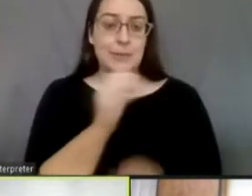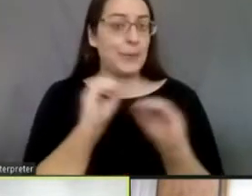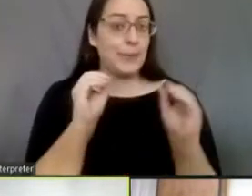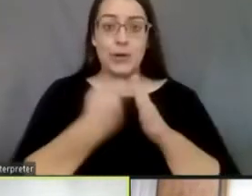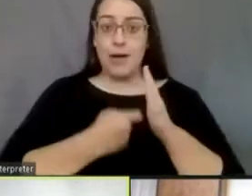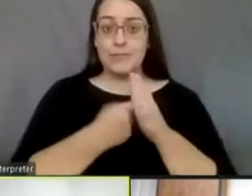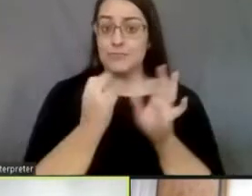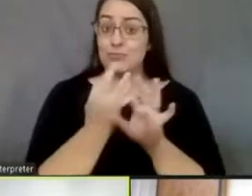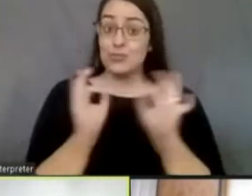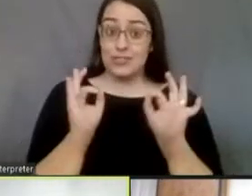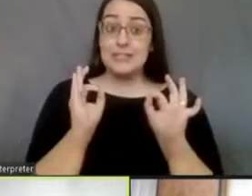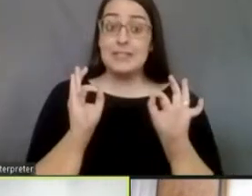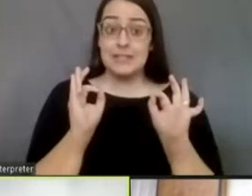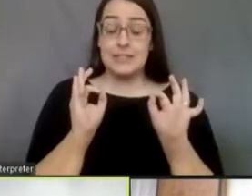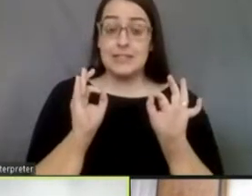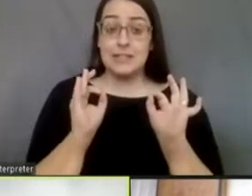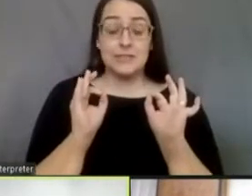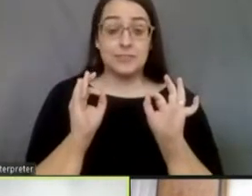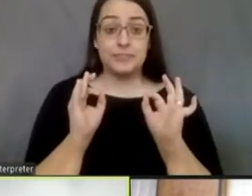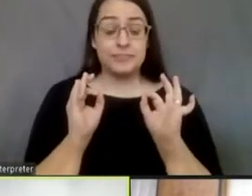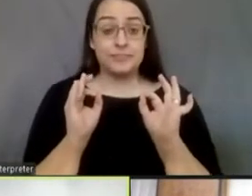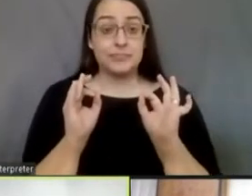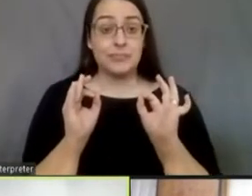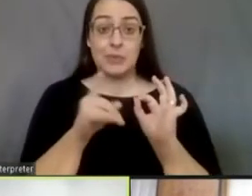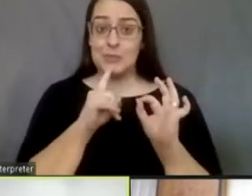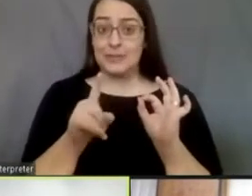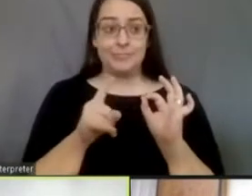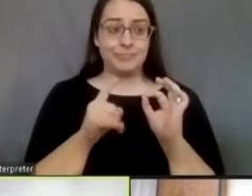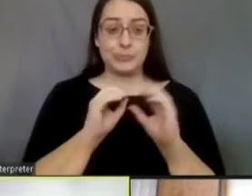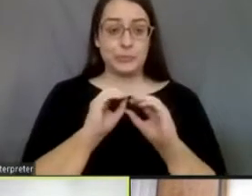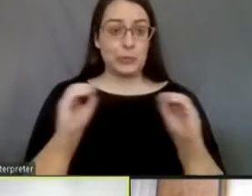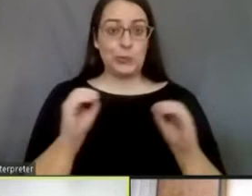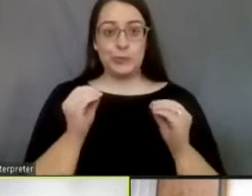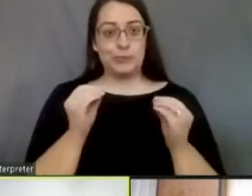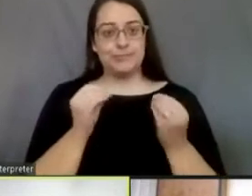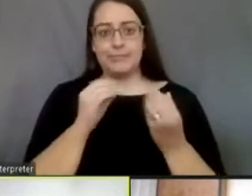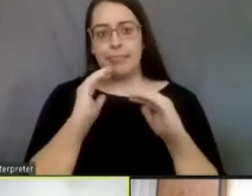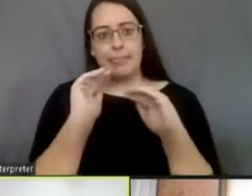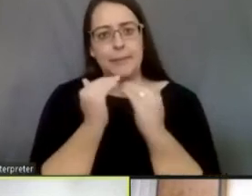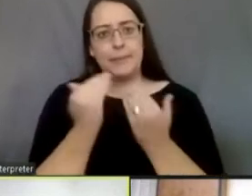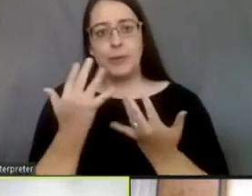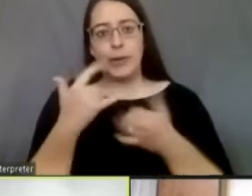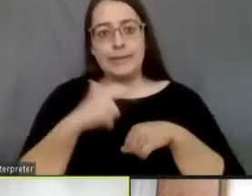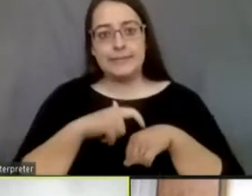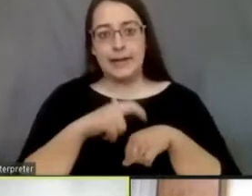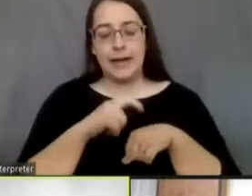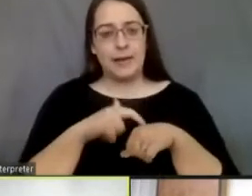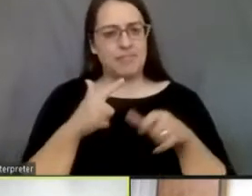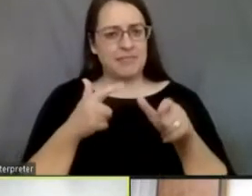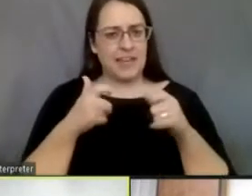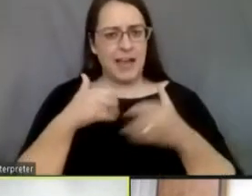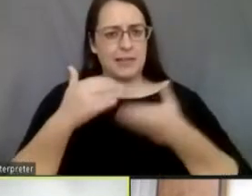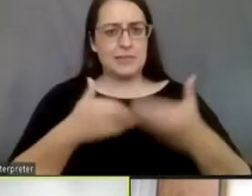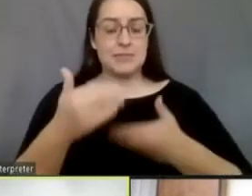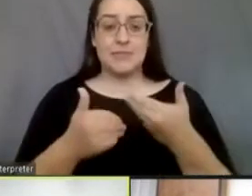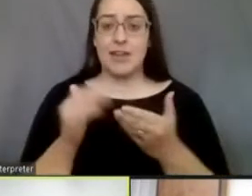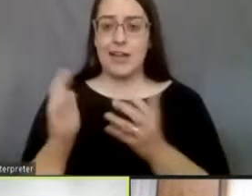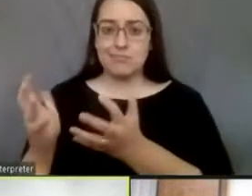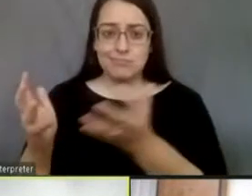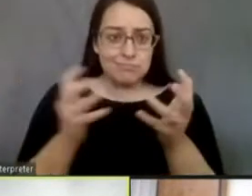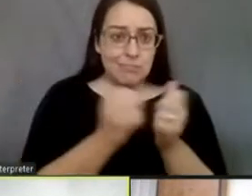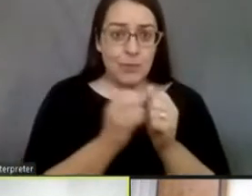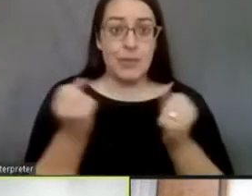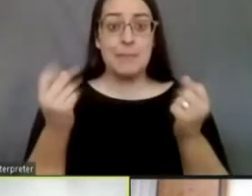for a vaccine. There's hardly any wait. And I'm talking to many people about it